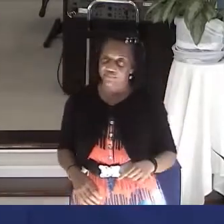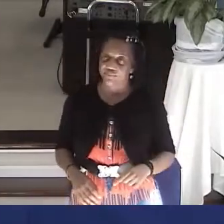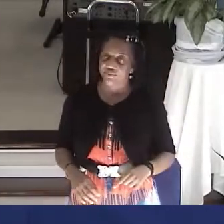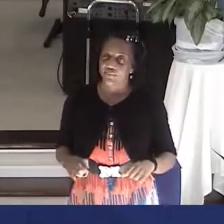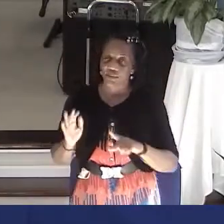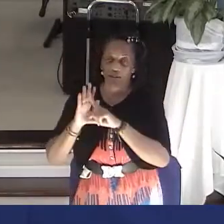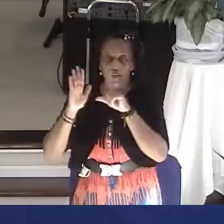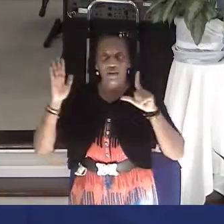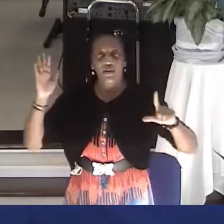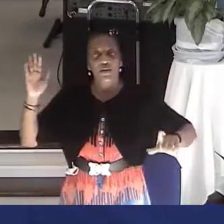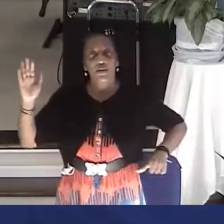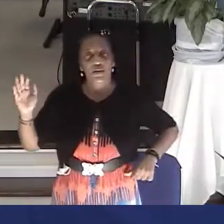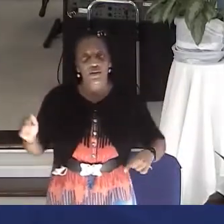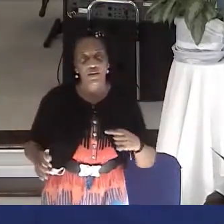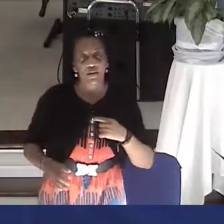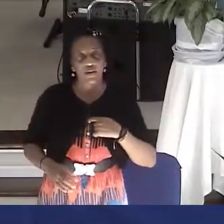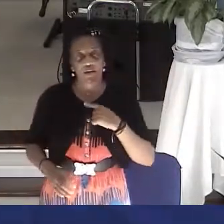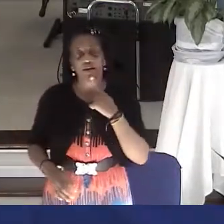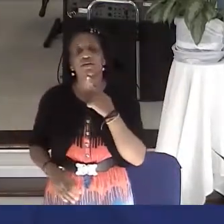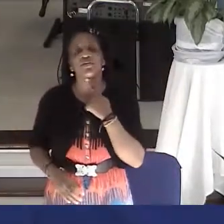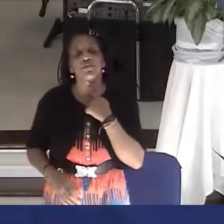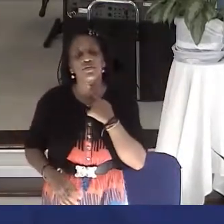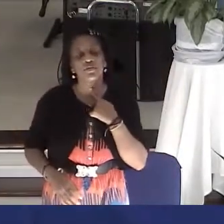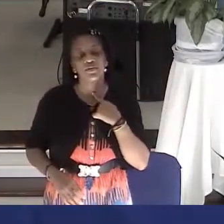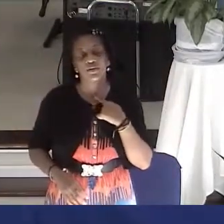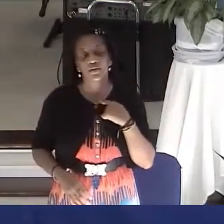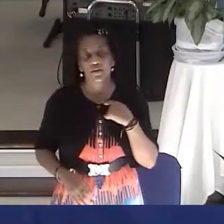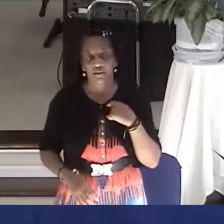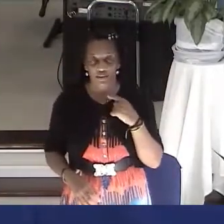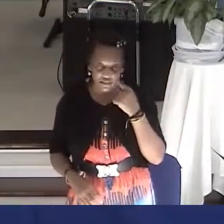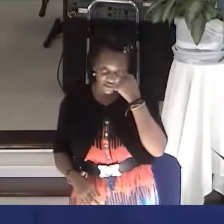Lord, I thirst for you,